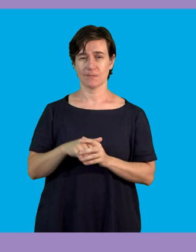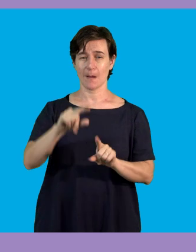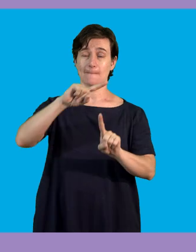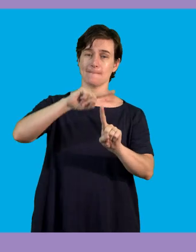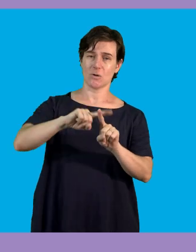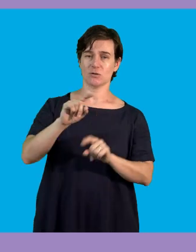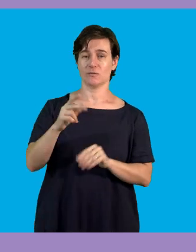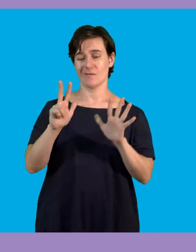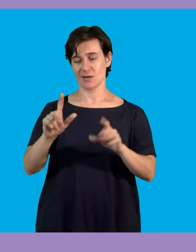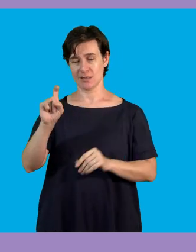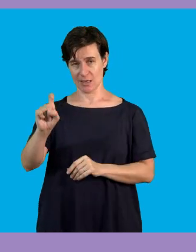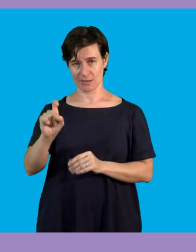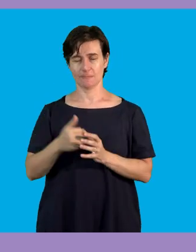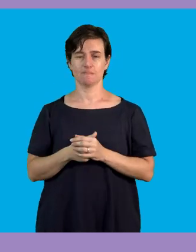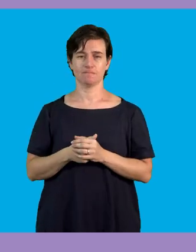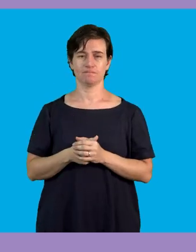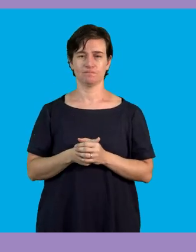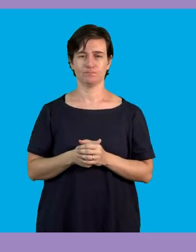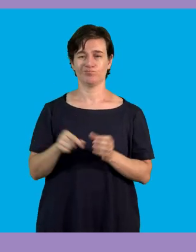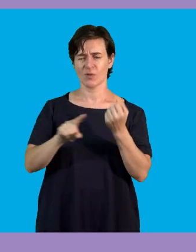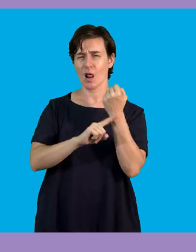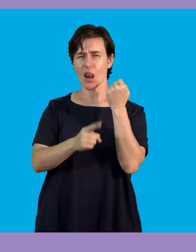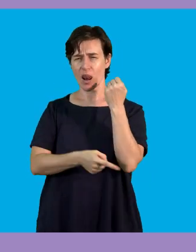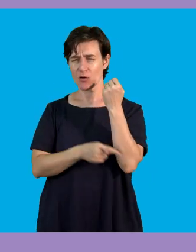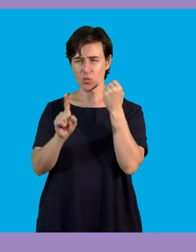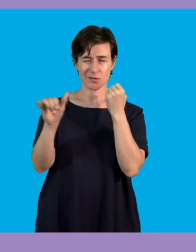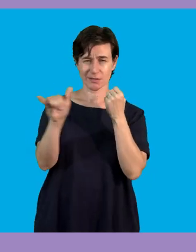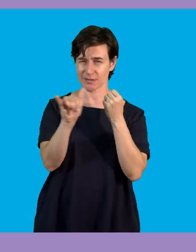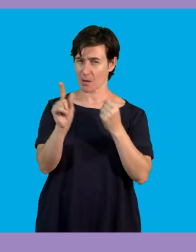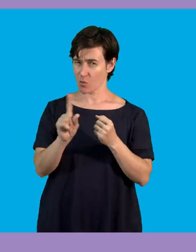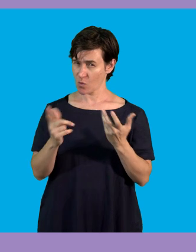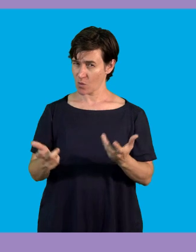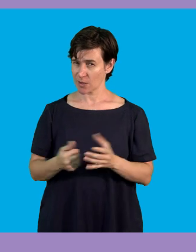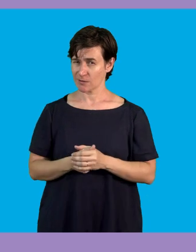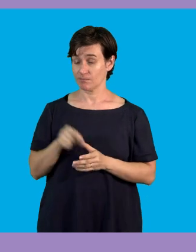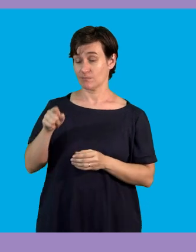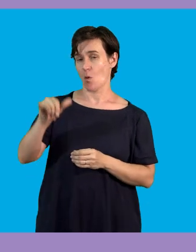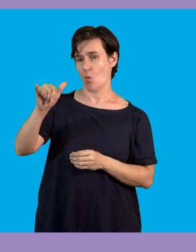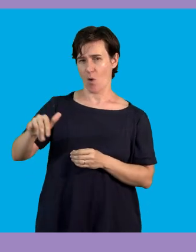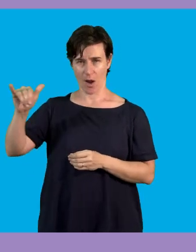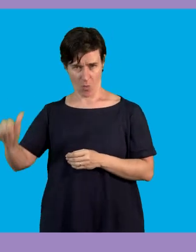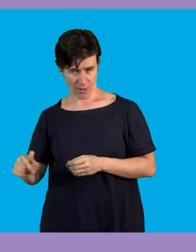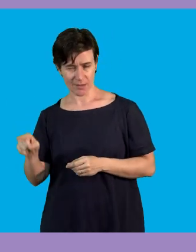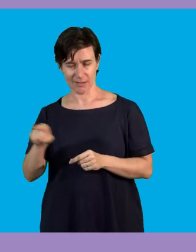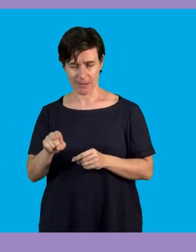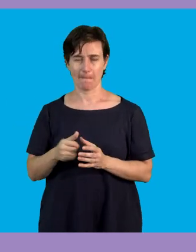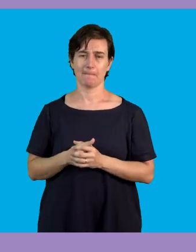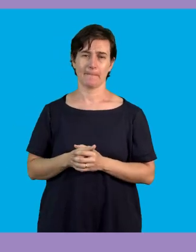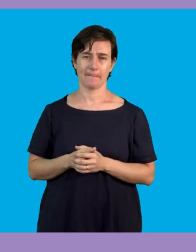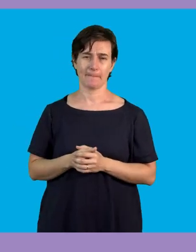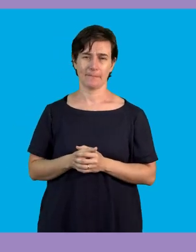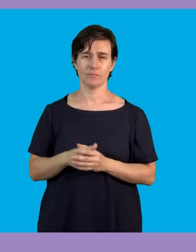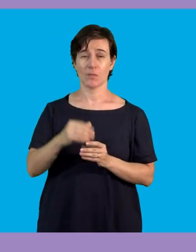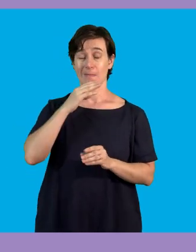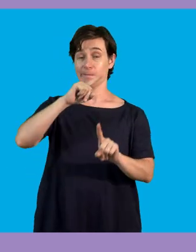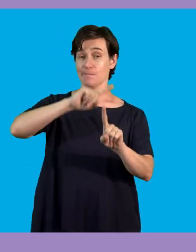and positive 8x. We look at the last set, which is now the y and the y, and that